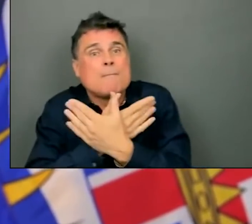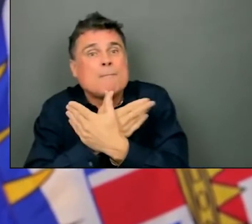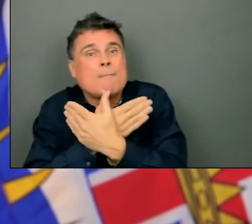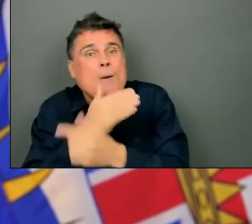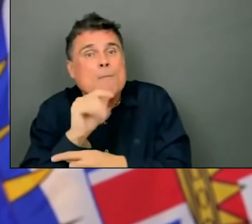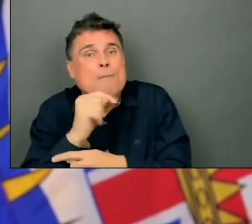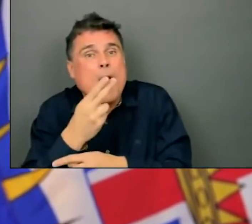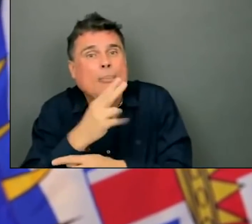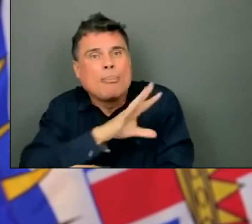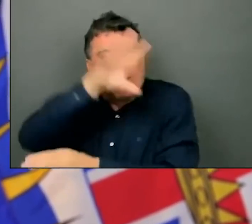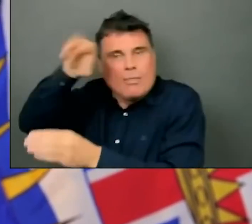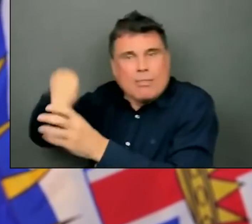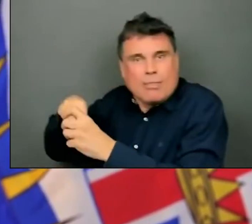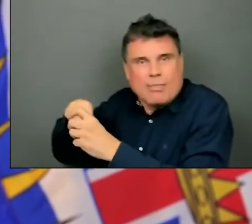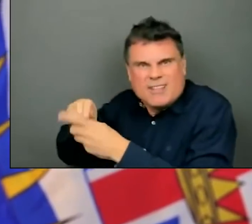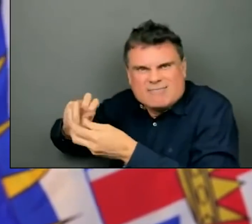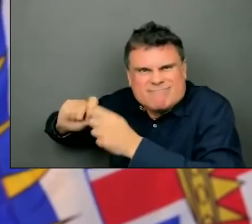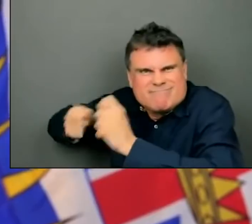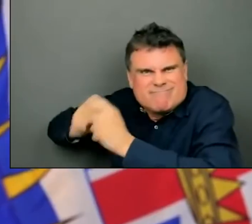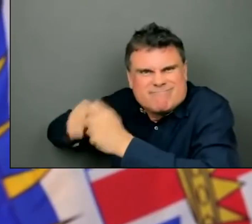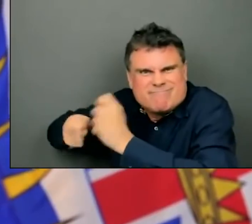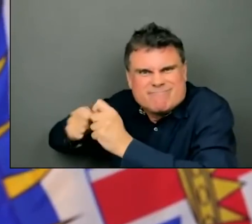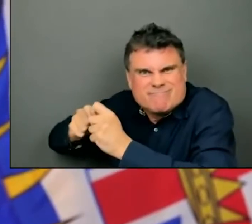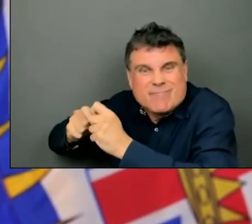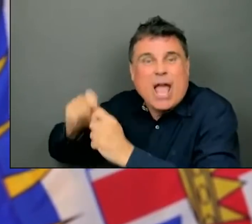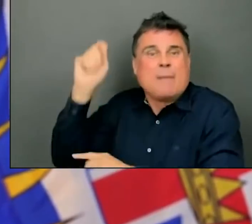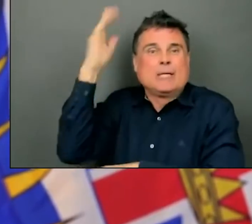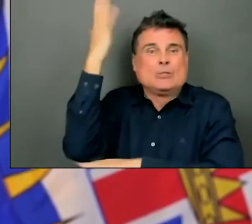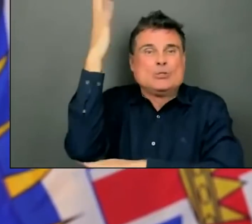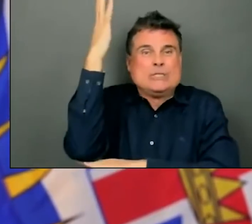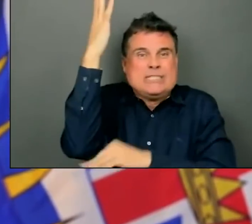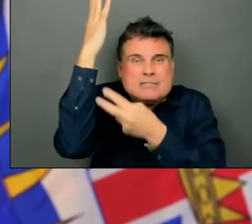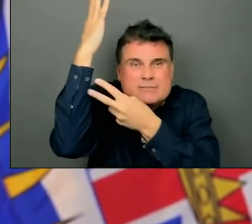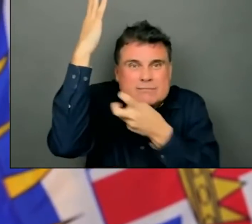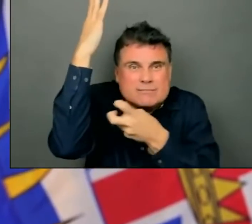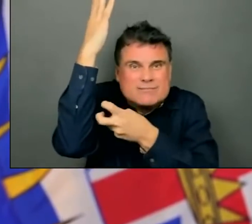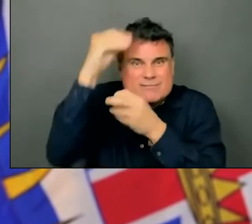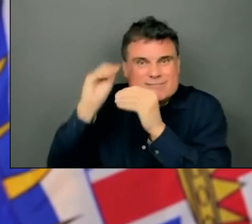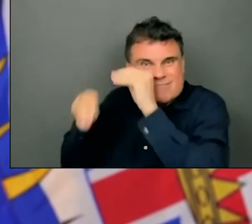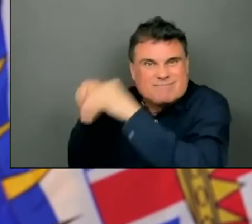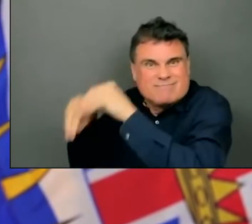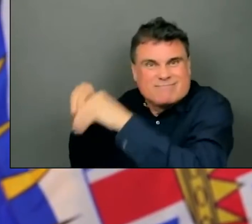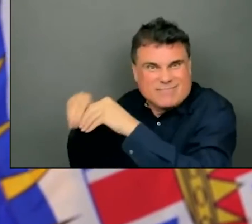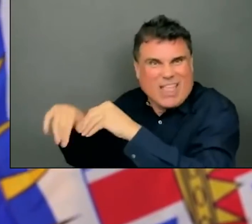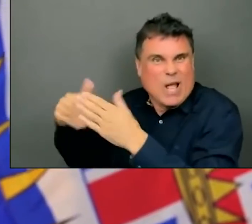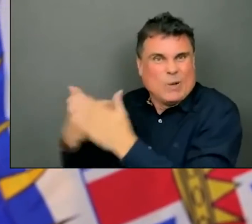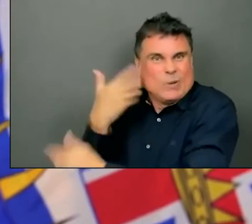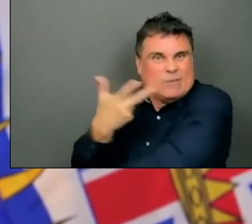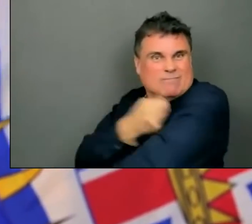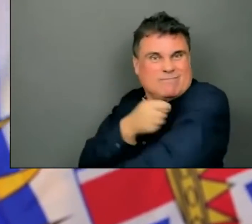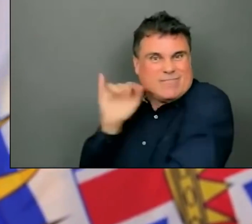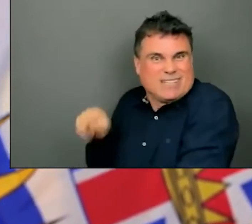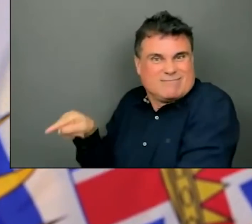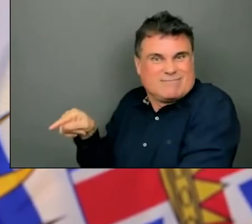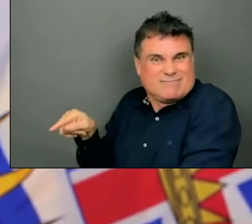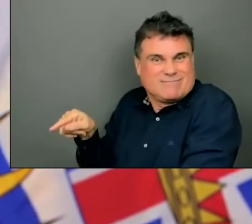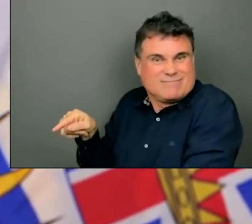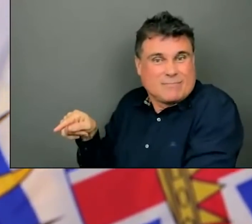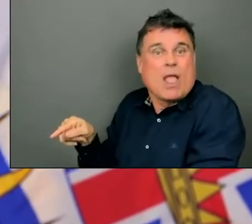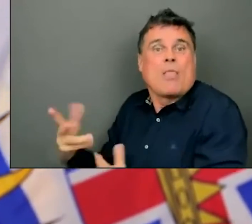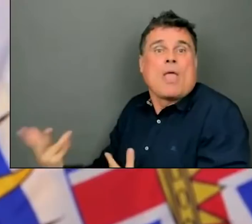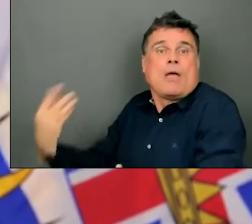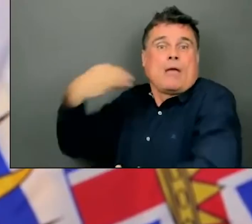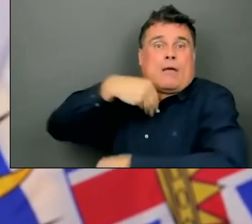of the soap bark tree extract, and so you're given the proteins directly, and those stimulate your own immune